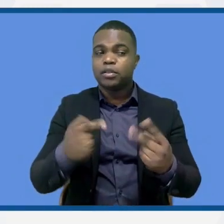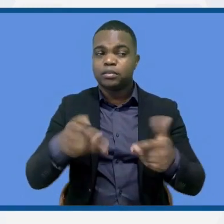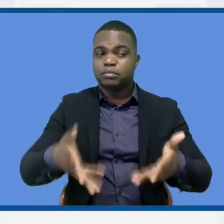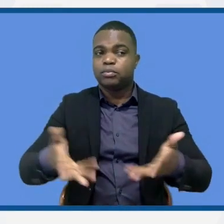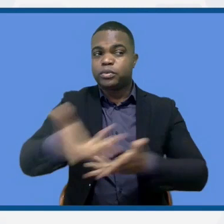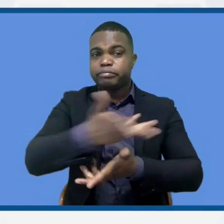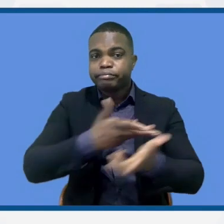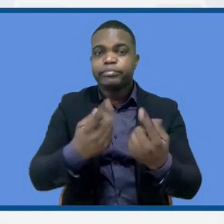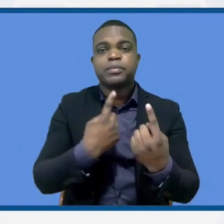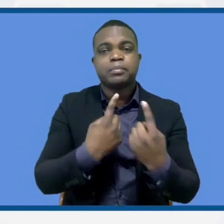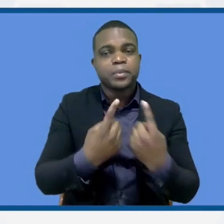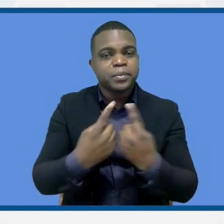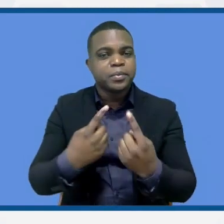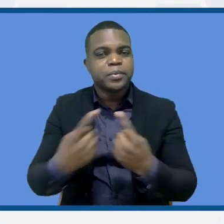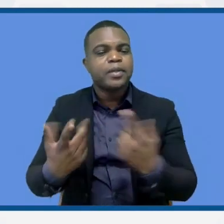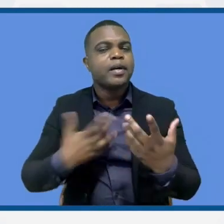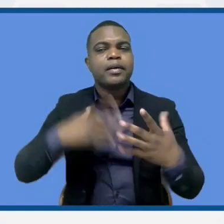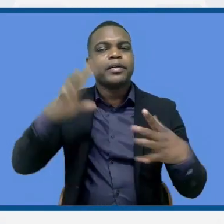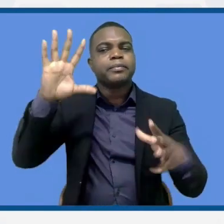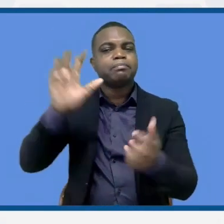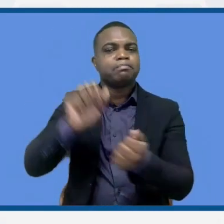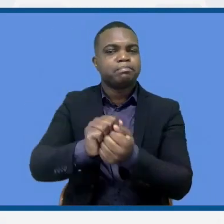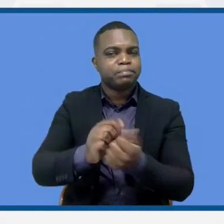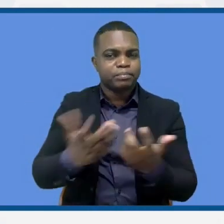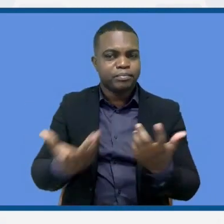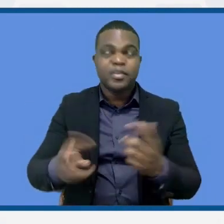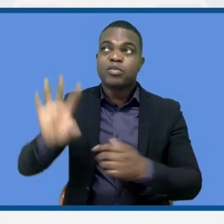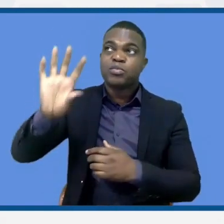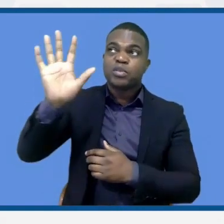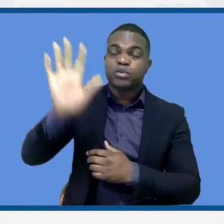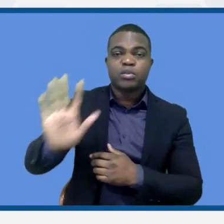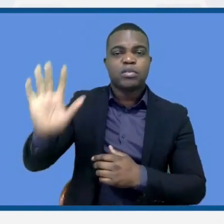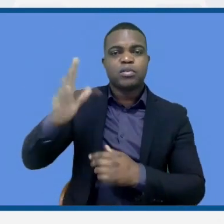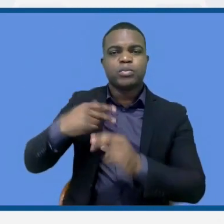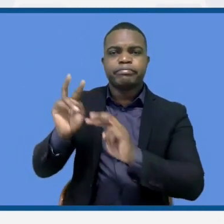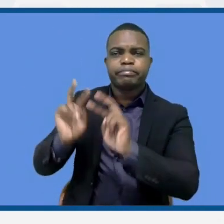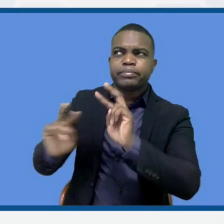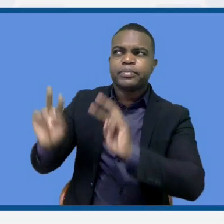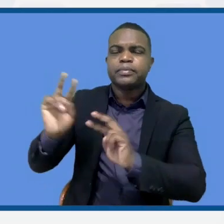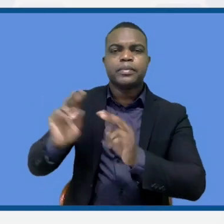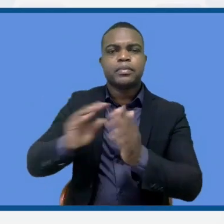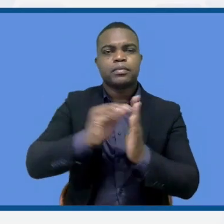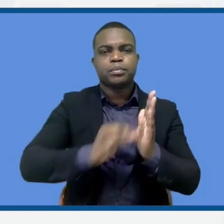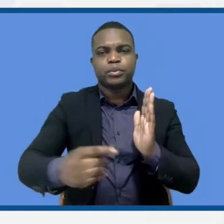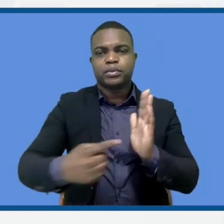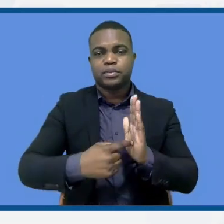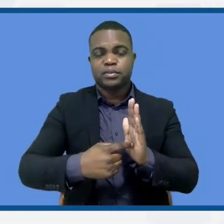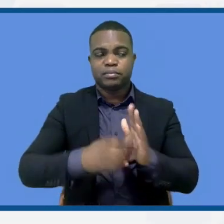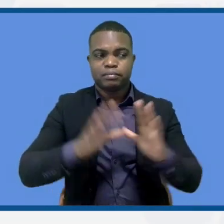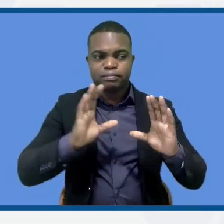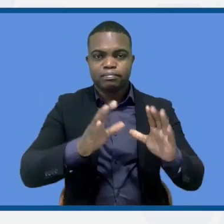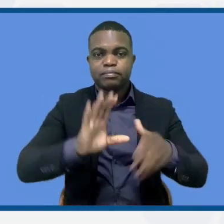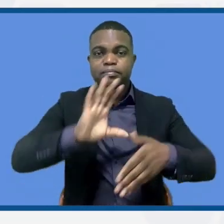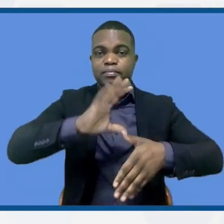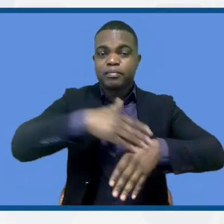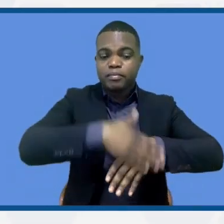in our development. Concurrent to this is the new and emerging pattern in the region that continues to grow.